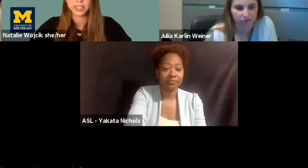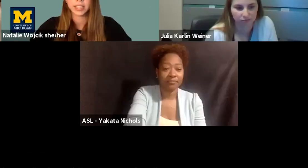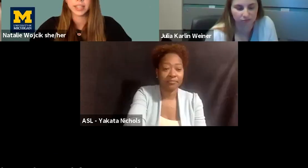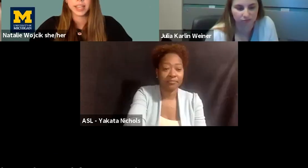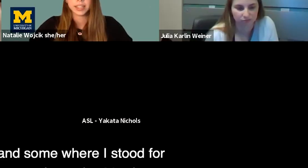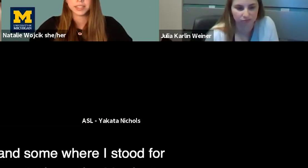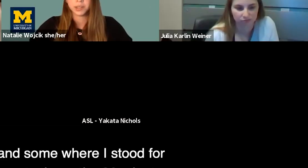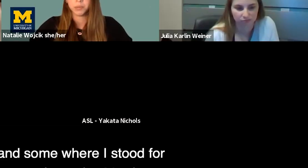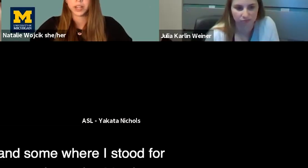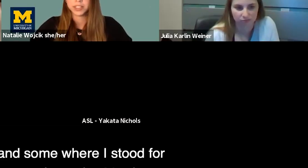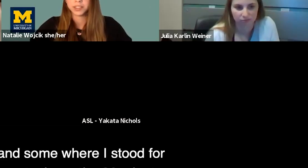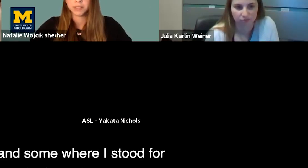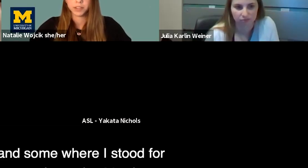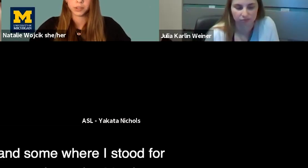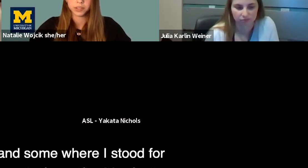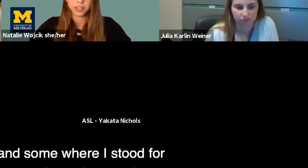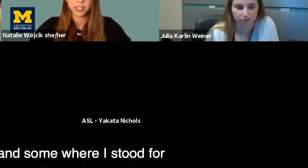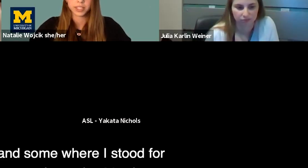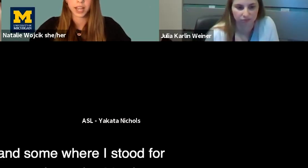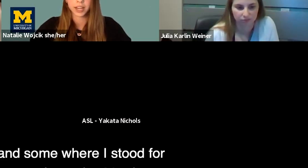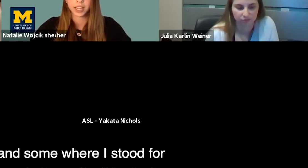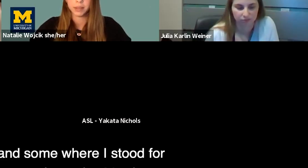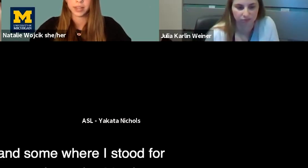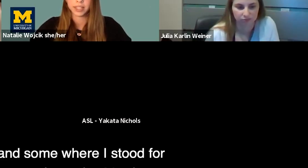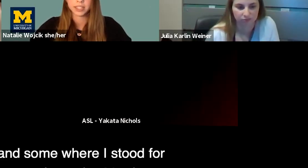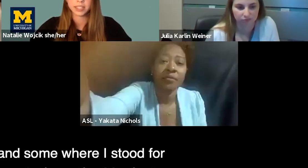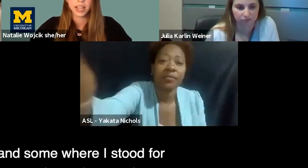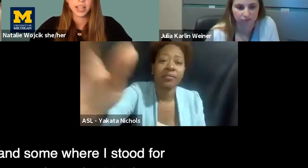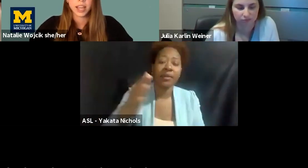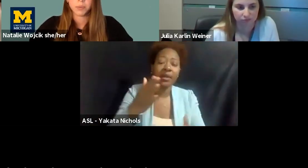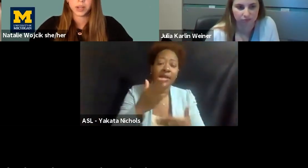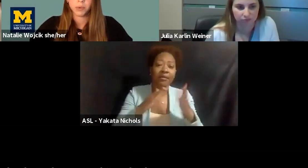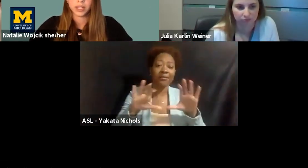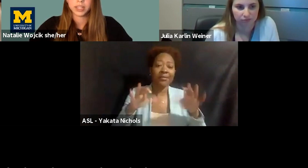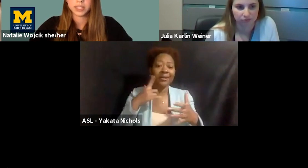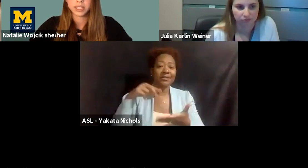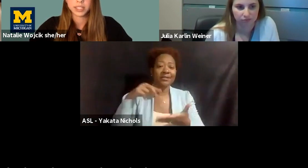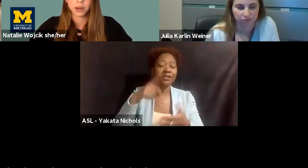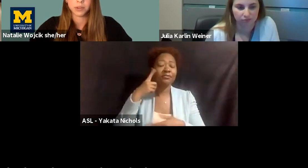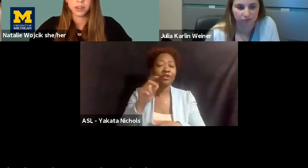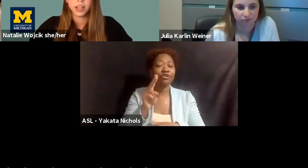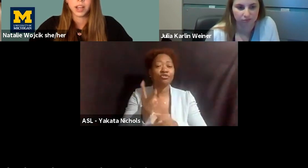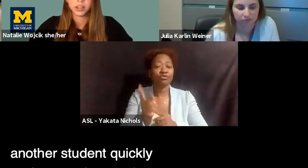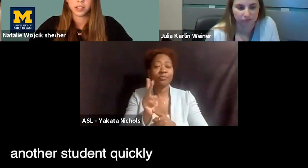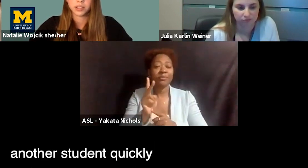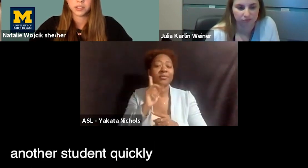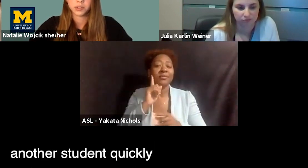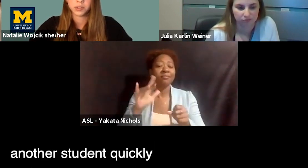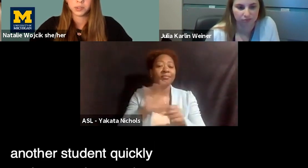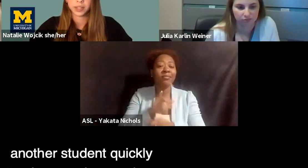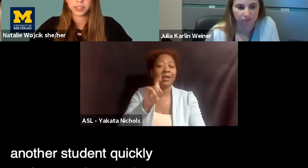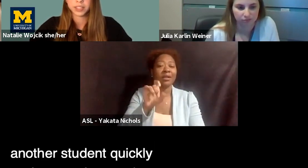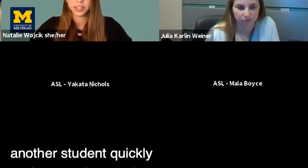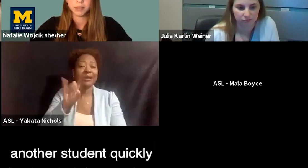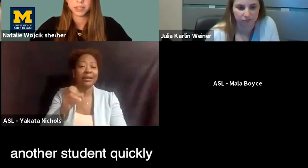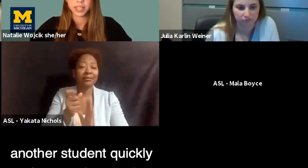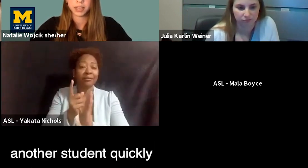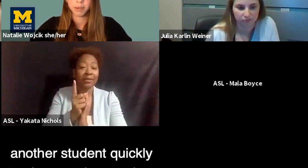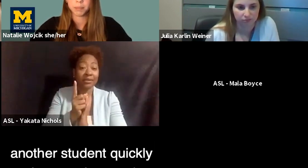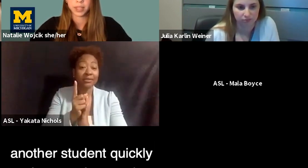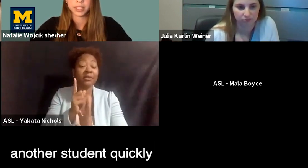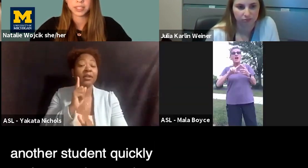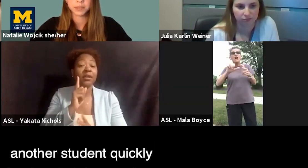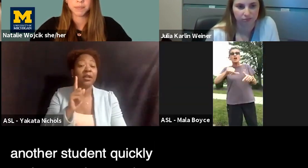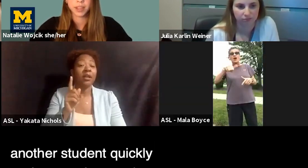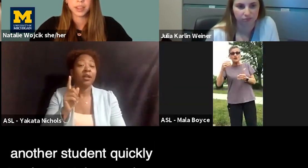2 minutes and some where I stood for close to the entire 80 minutes. And when I wanted to sit down, another student quickly stood up to